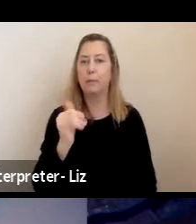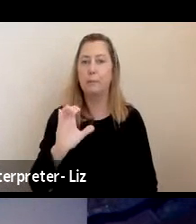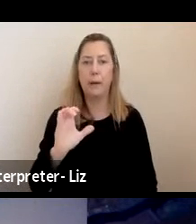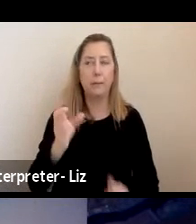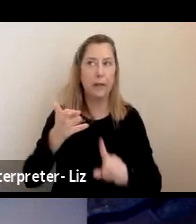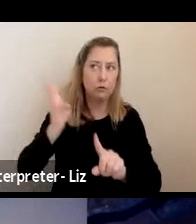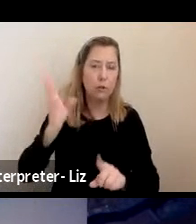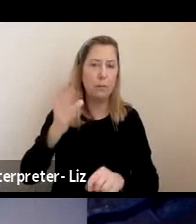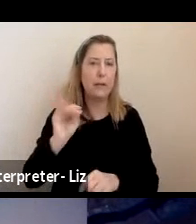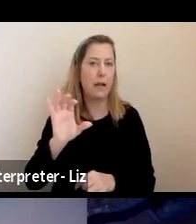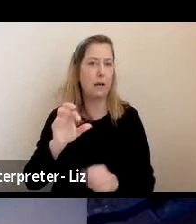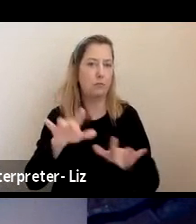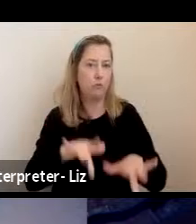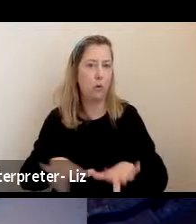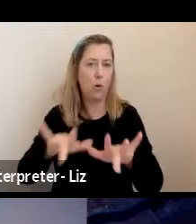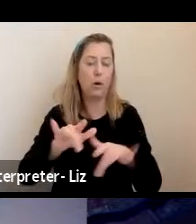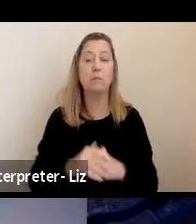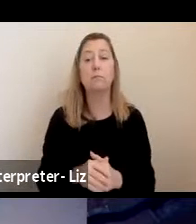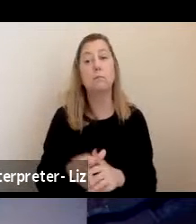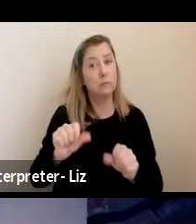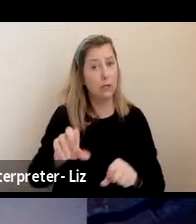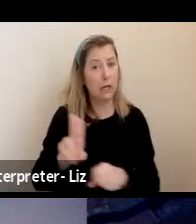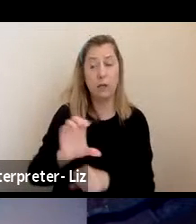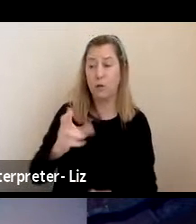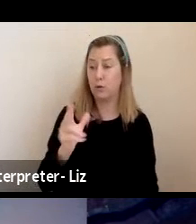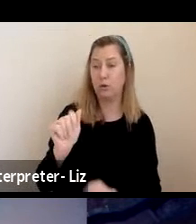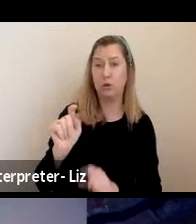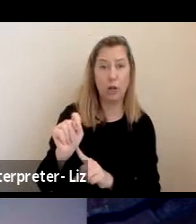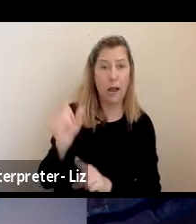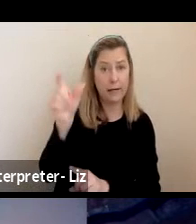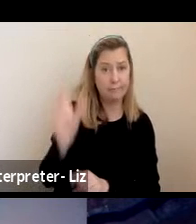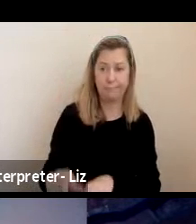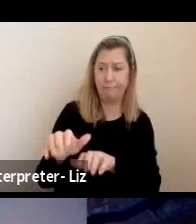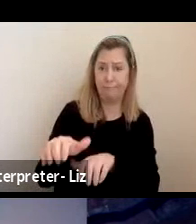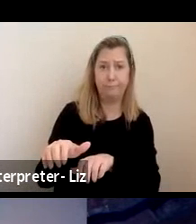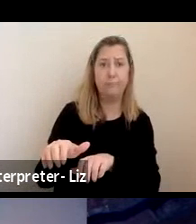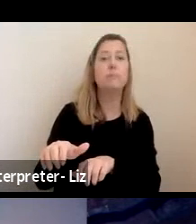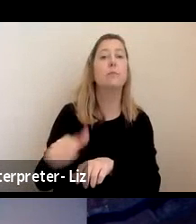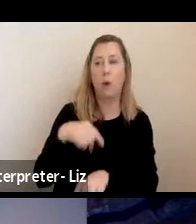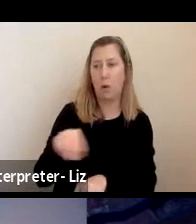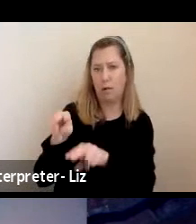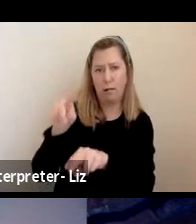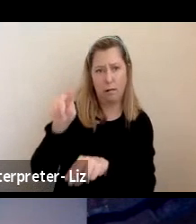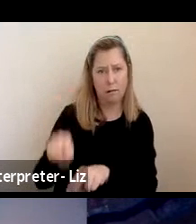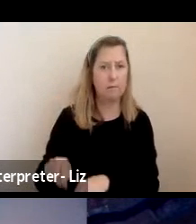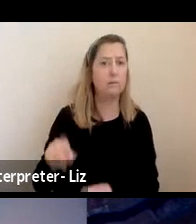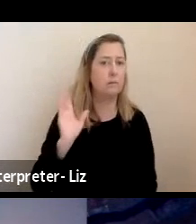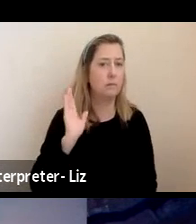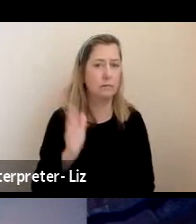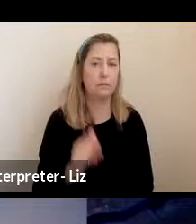recording. You may use the chat features as well, and those will be monitored.